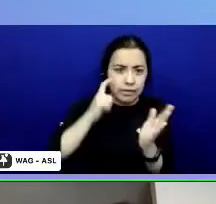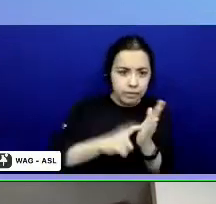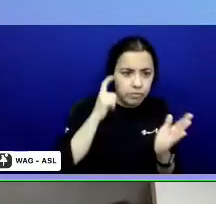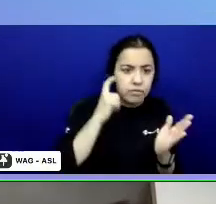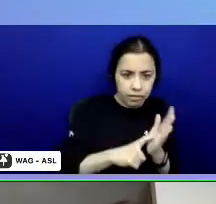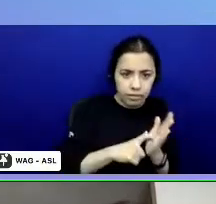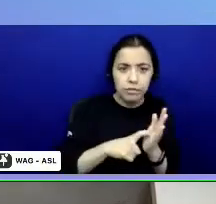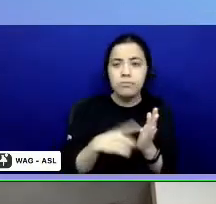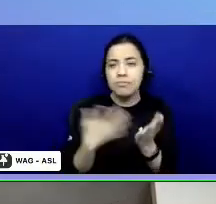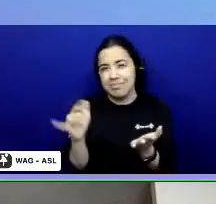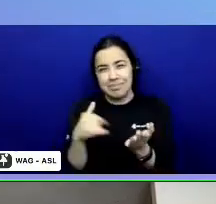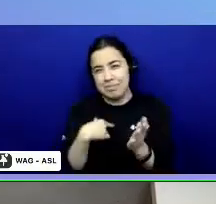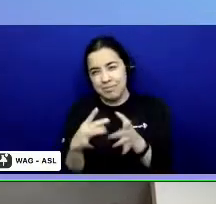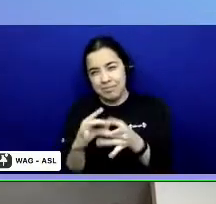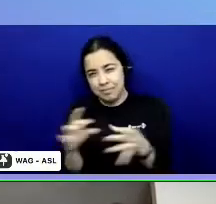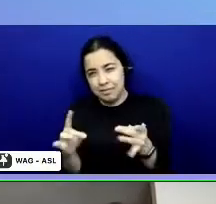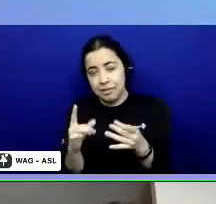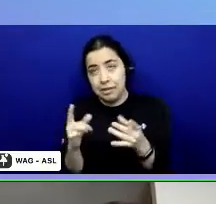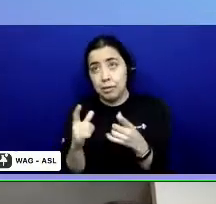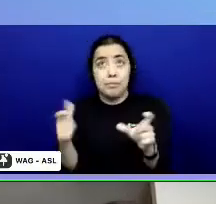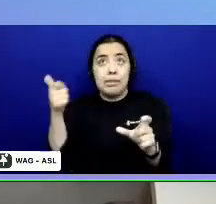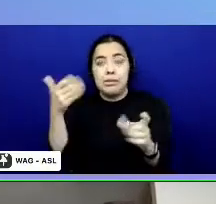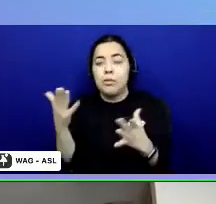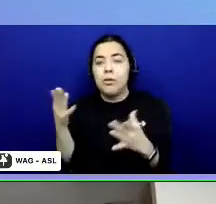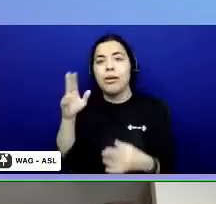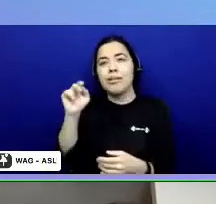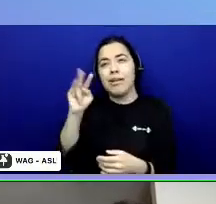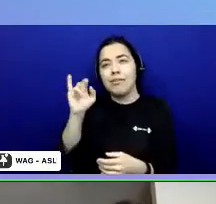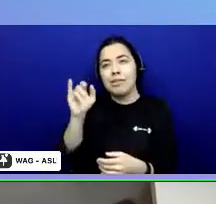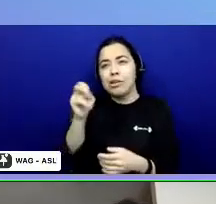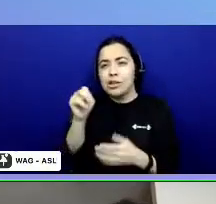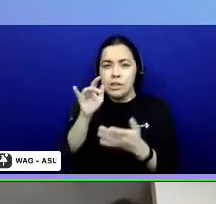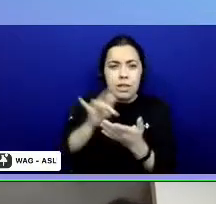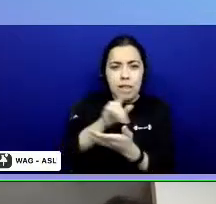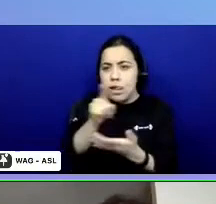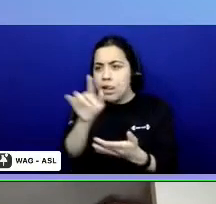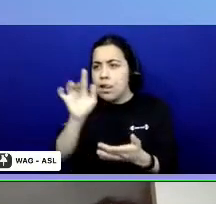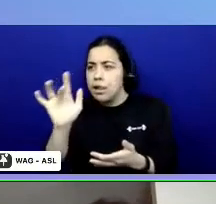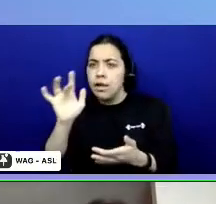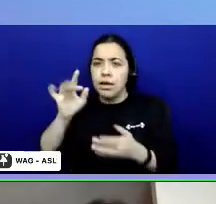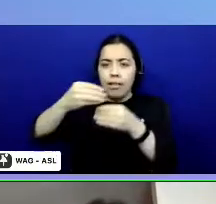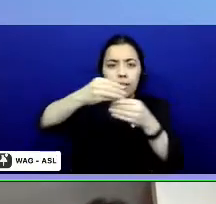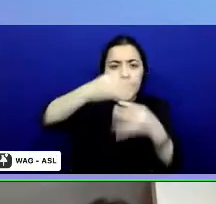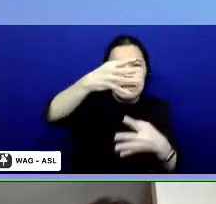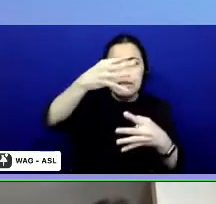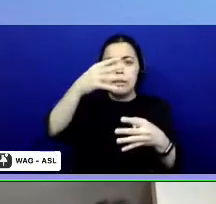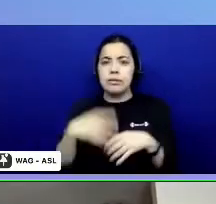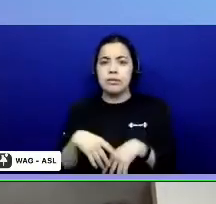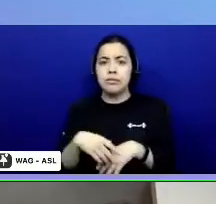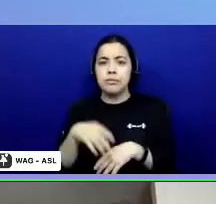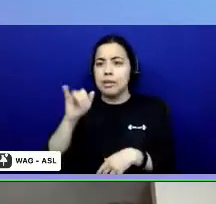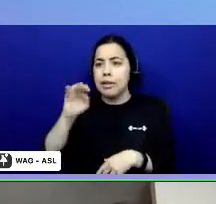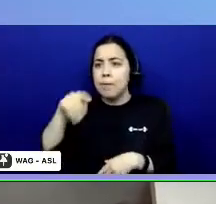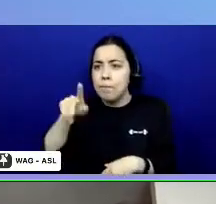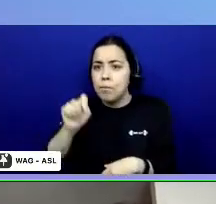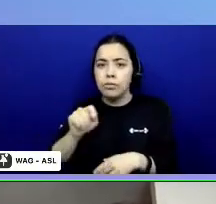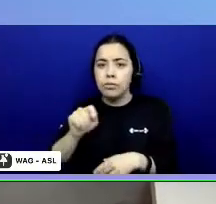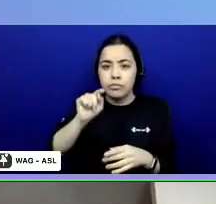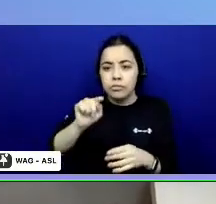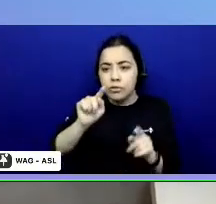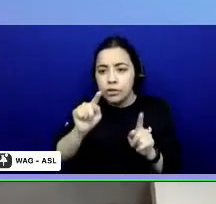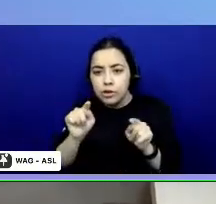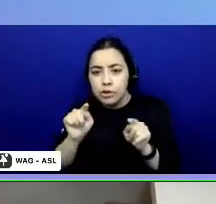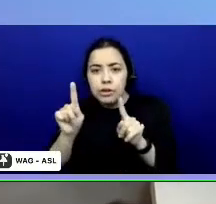Like I said, probably the biggest ones are navigation items, list boxes, inputs, radio buttons, checkboxes, and text